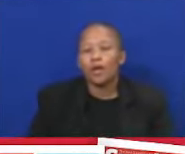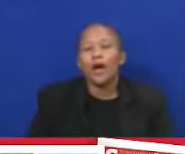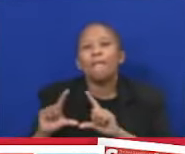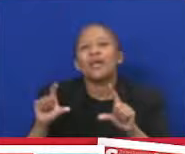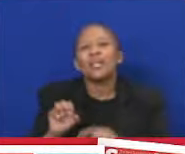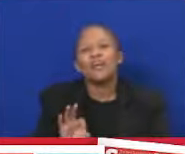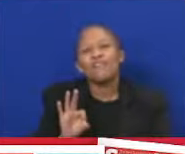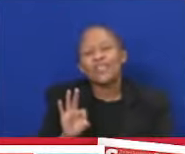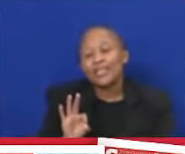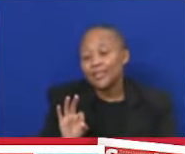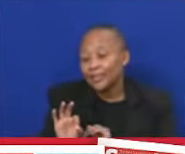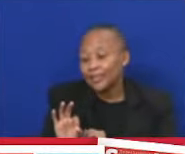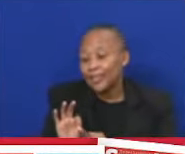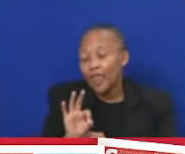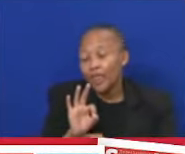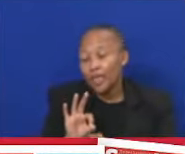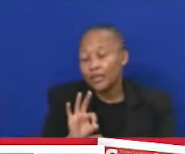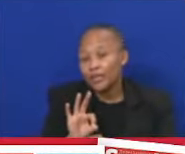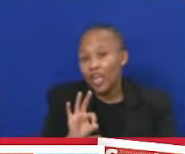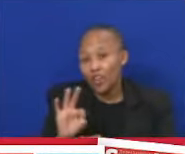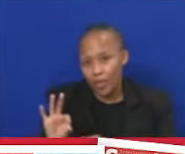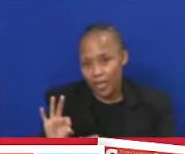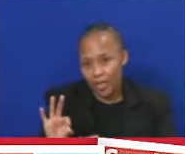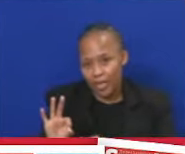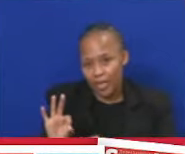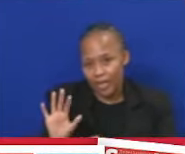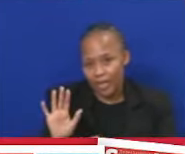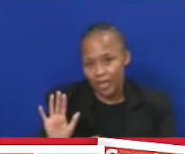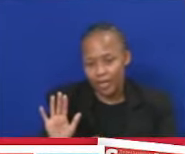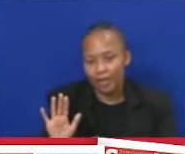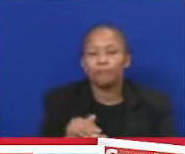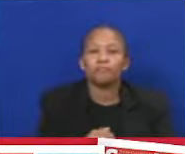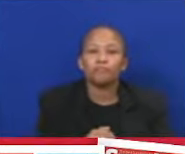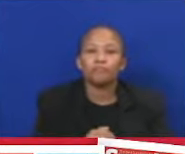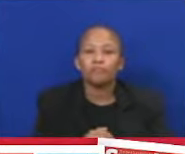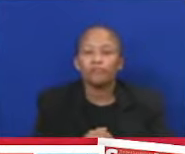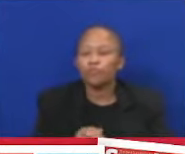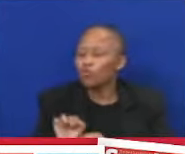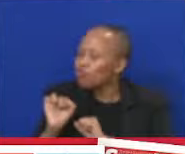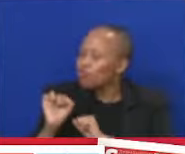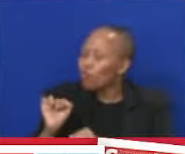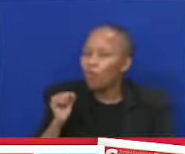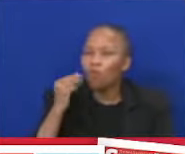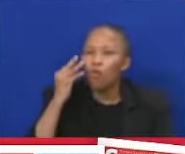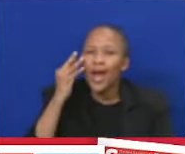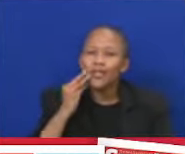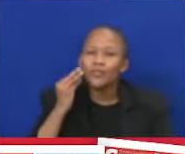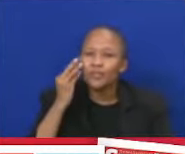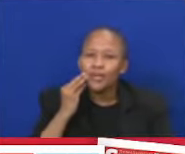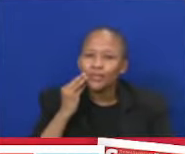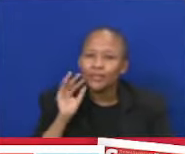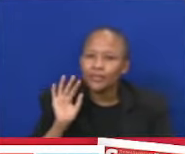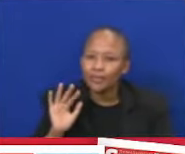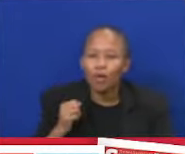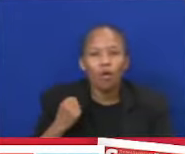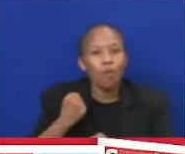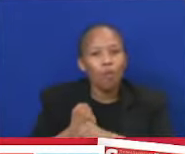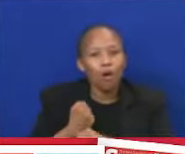33, my apologies, based on your experience having worked with firearms,